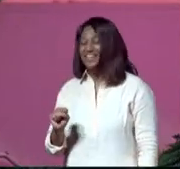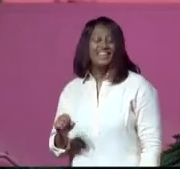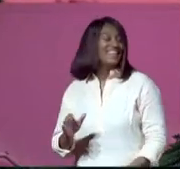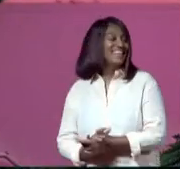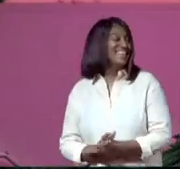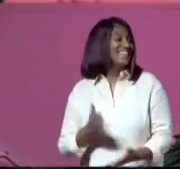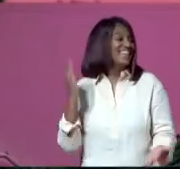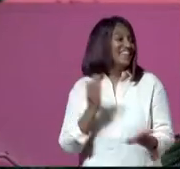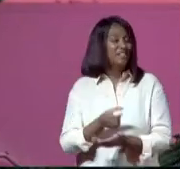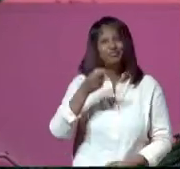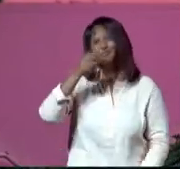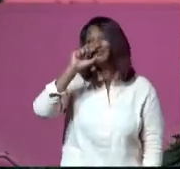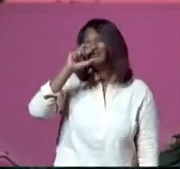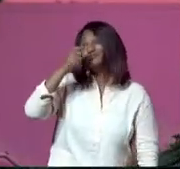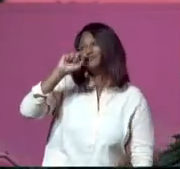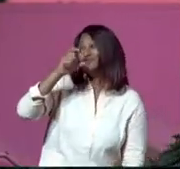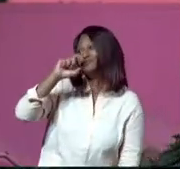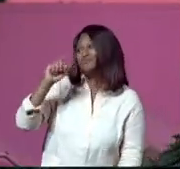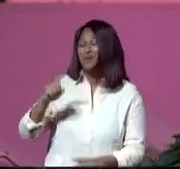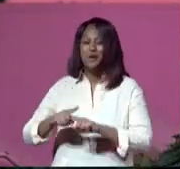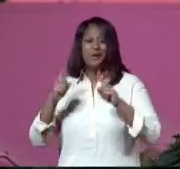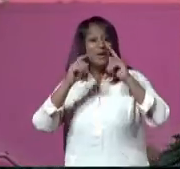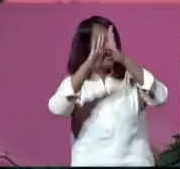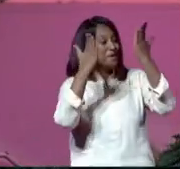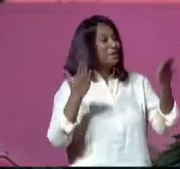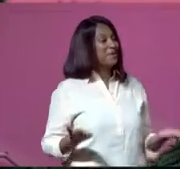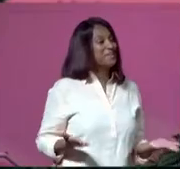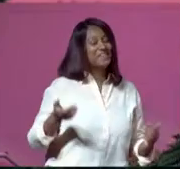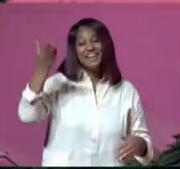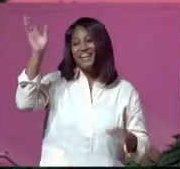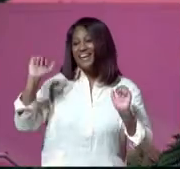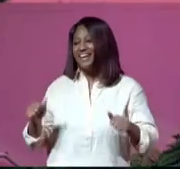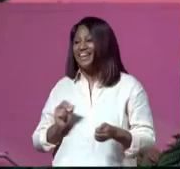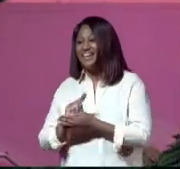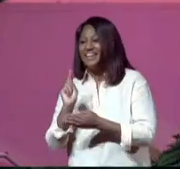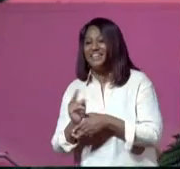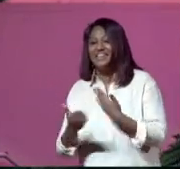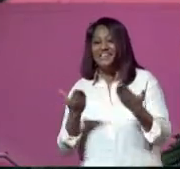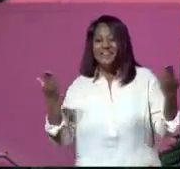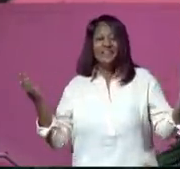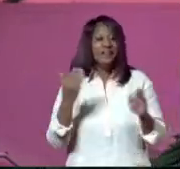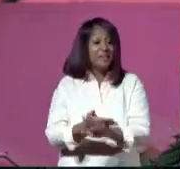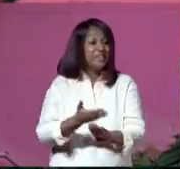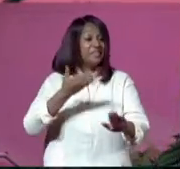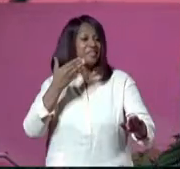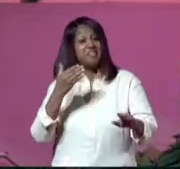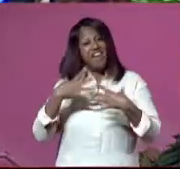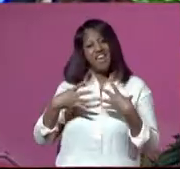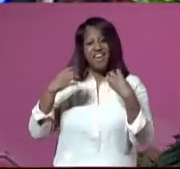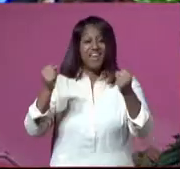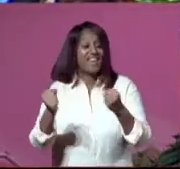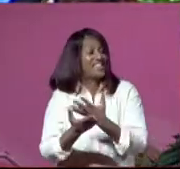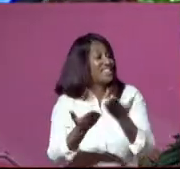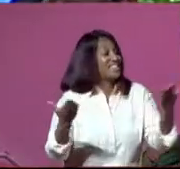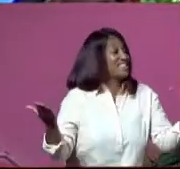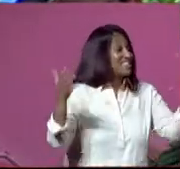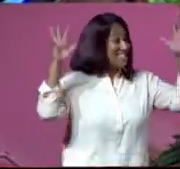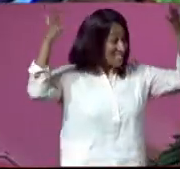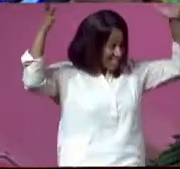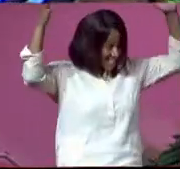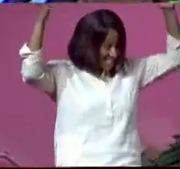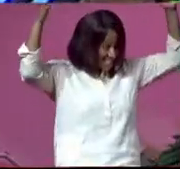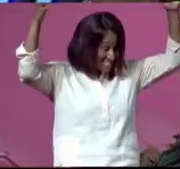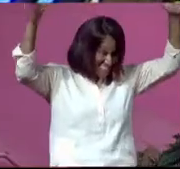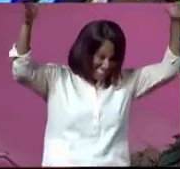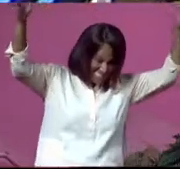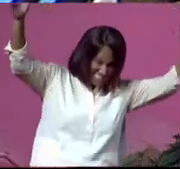douce. But this text teaches me that he can use you even before he fixes you.